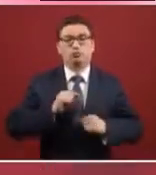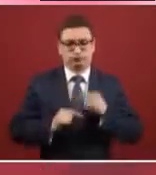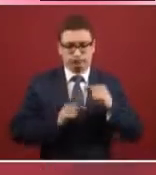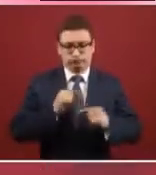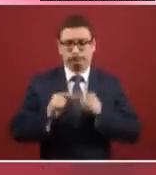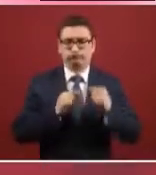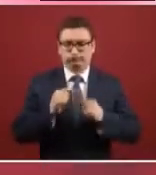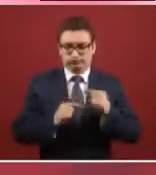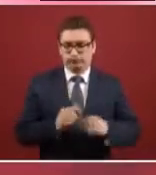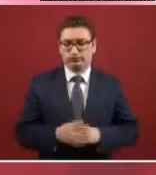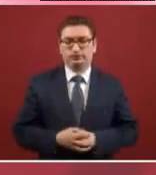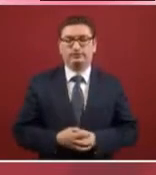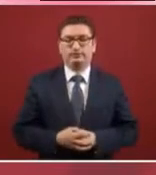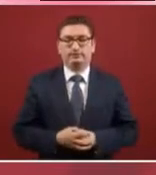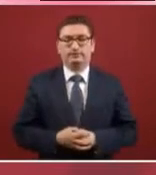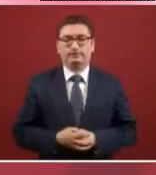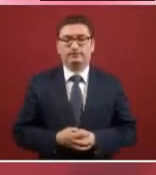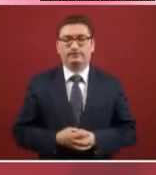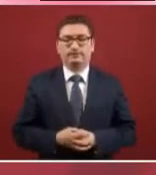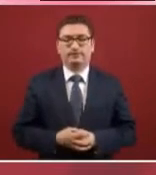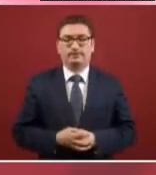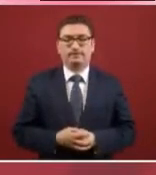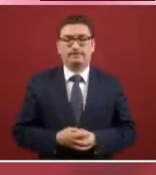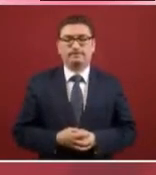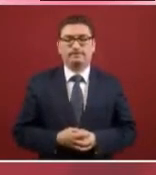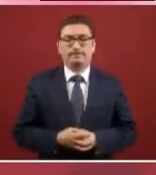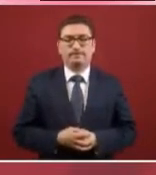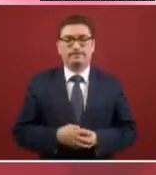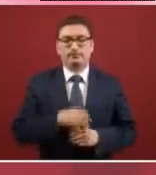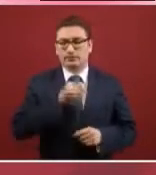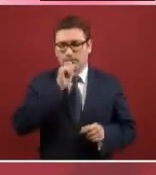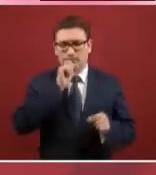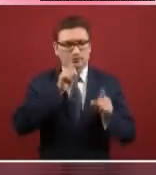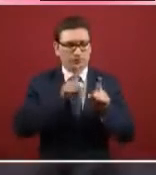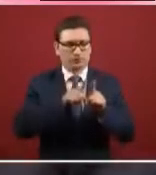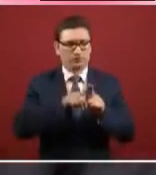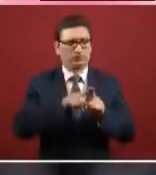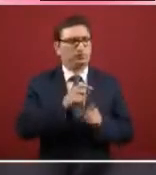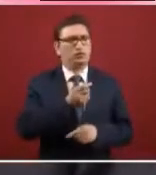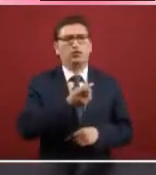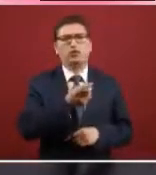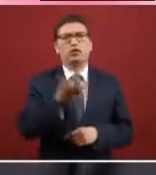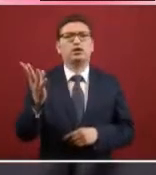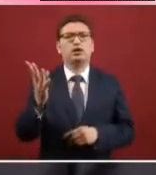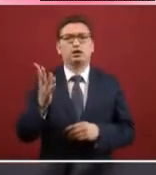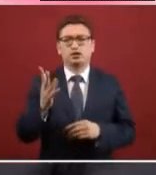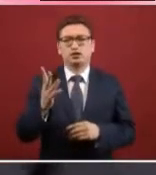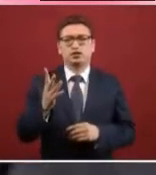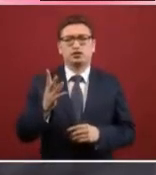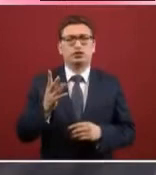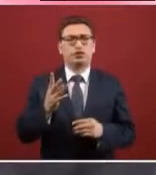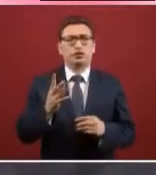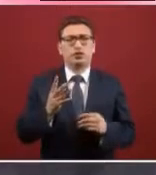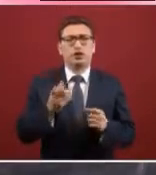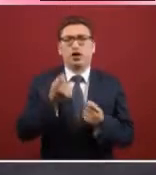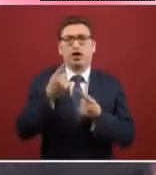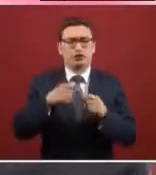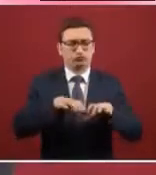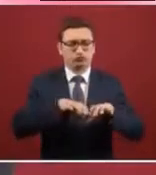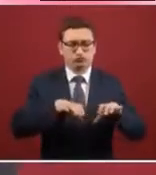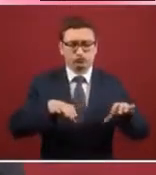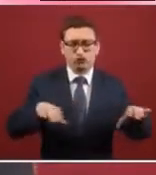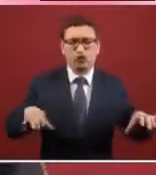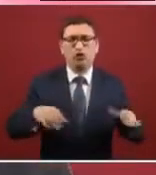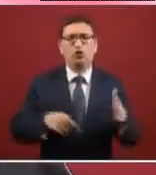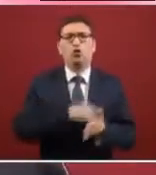by little, también, we are going to. Le digo a los and also telling for those that have the